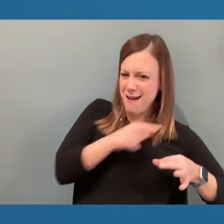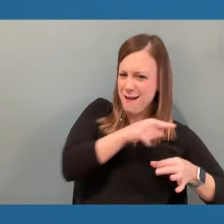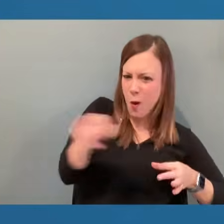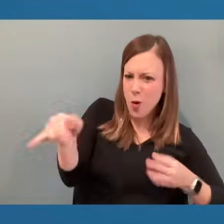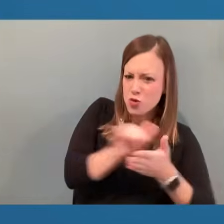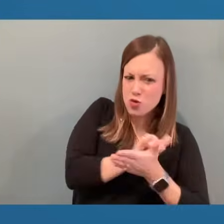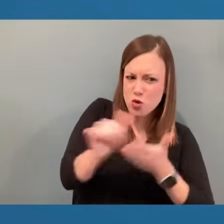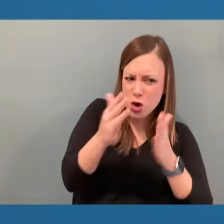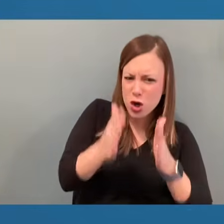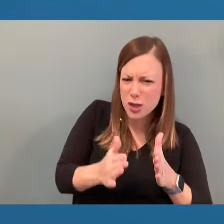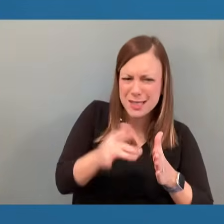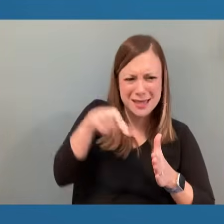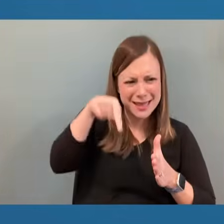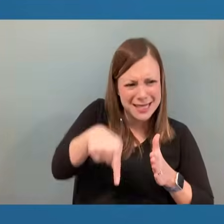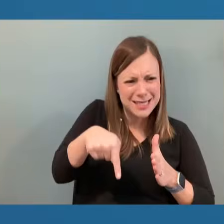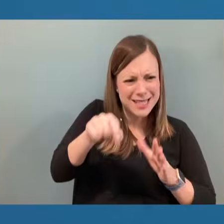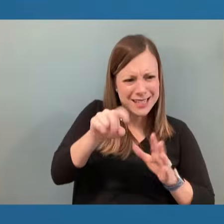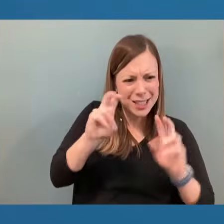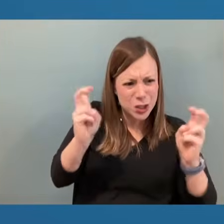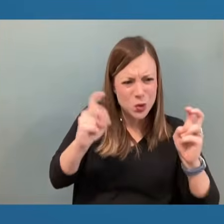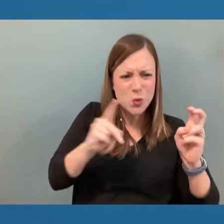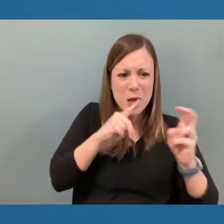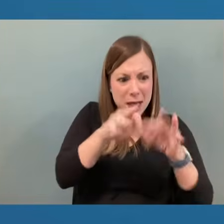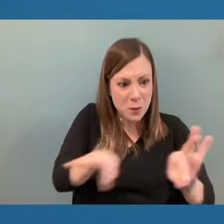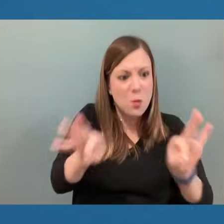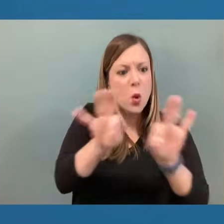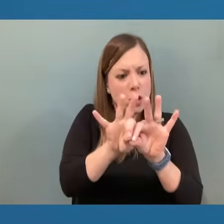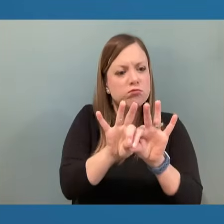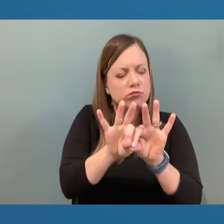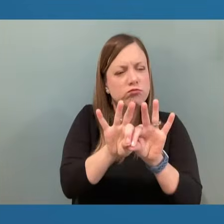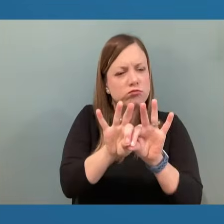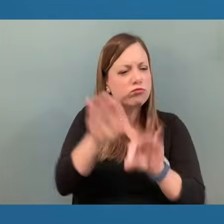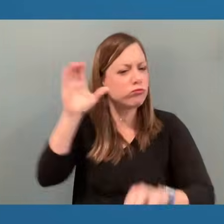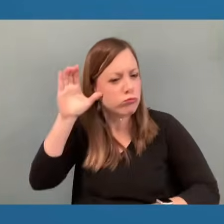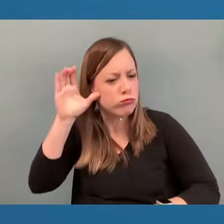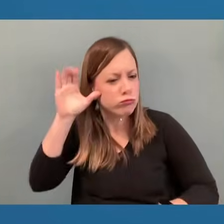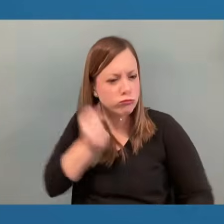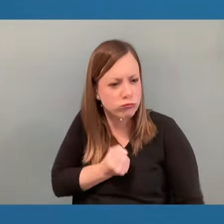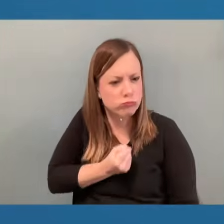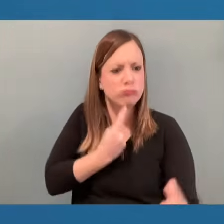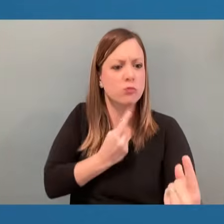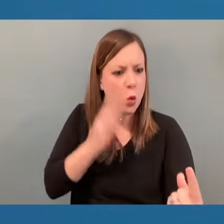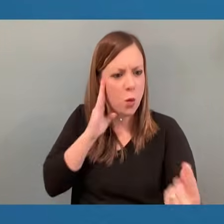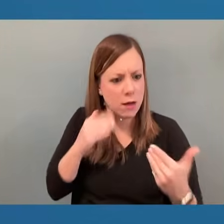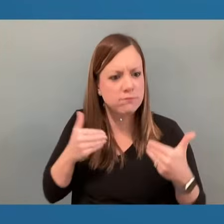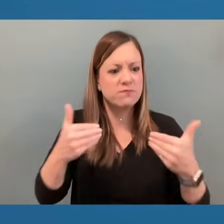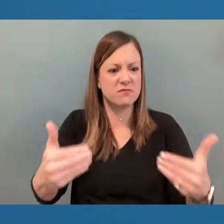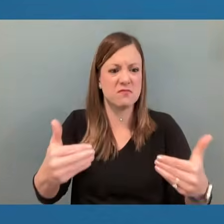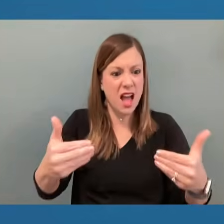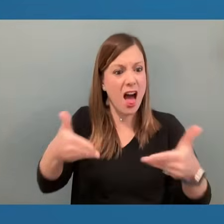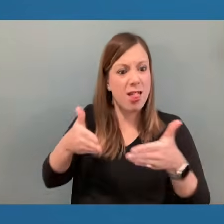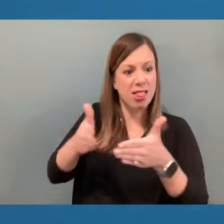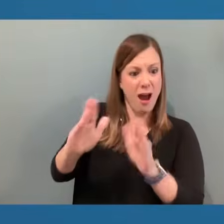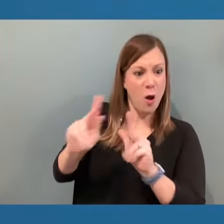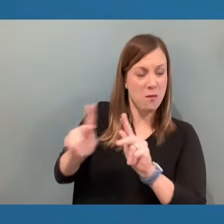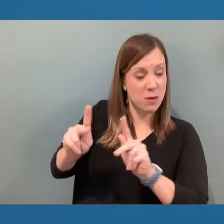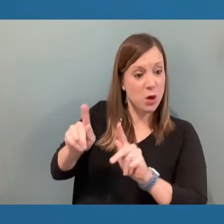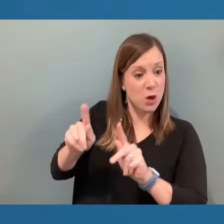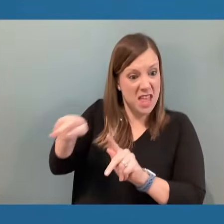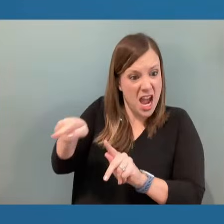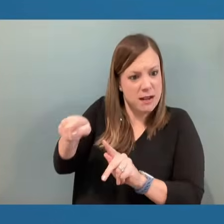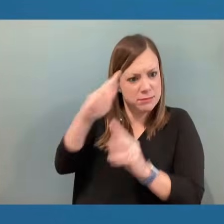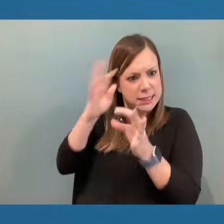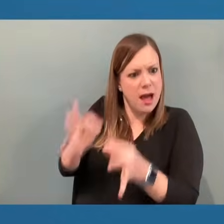and permitting people at the end of their lives to die peacefully, those who are suffering and have